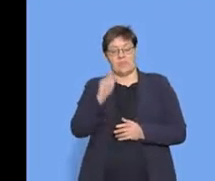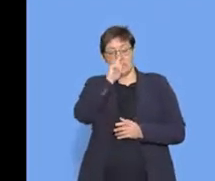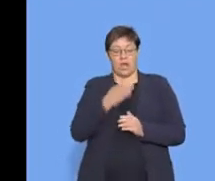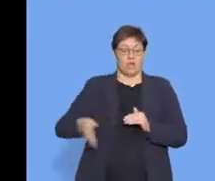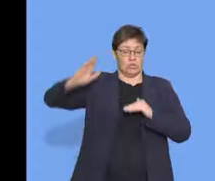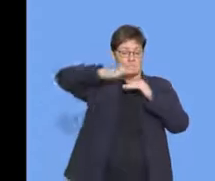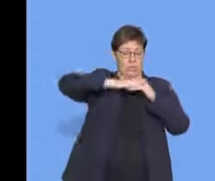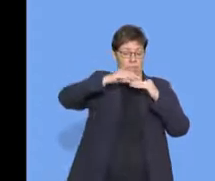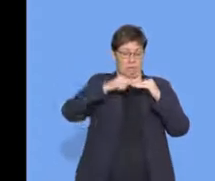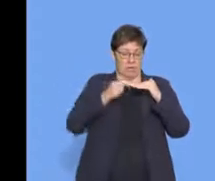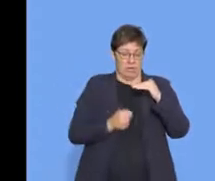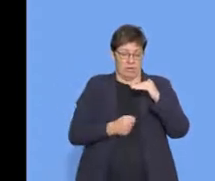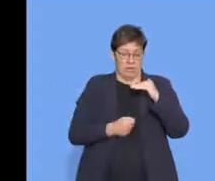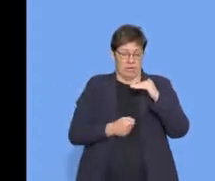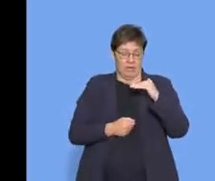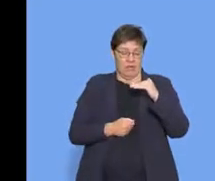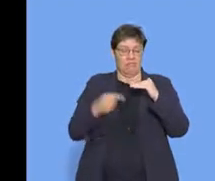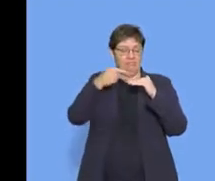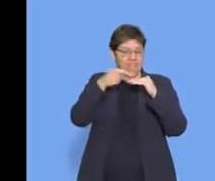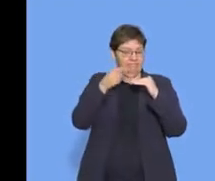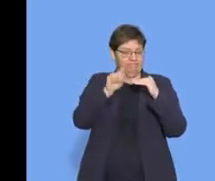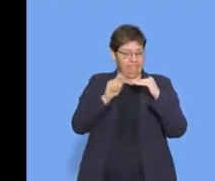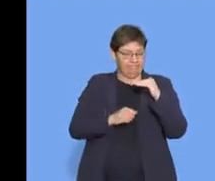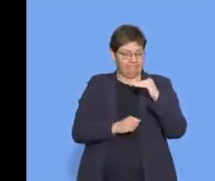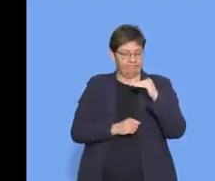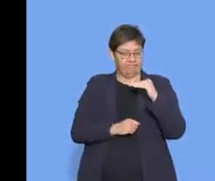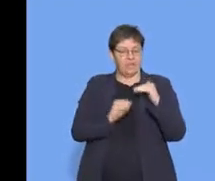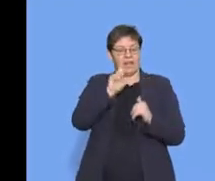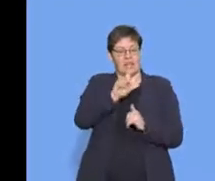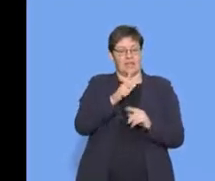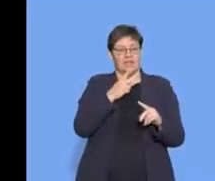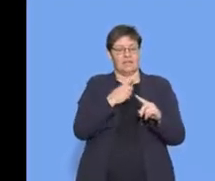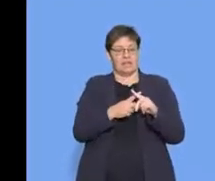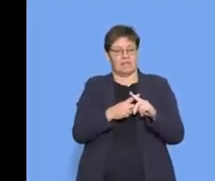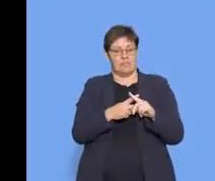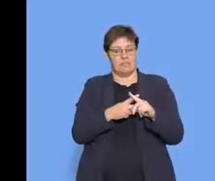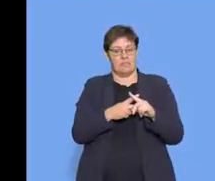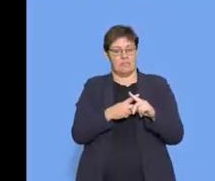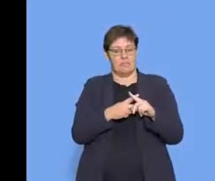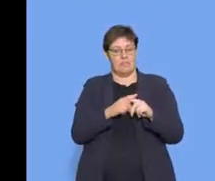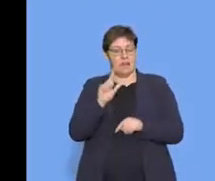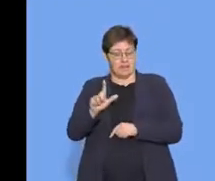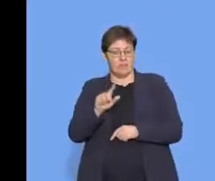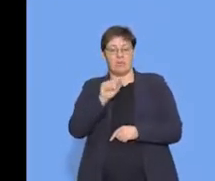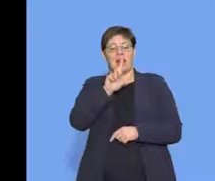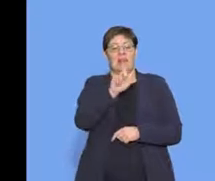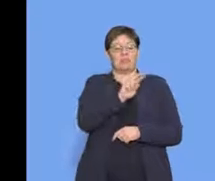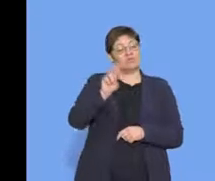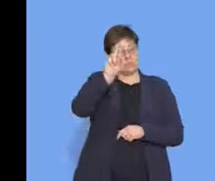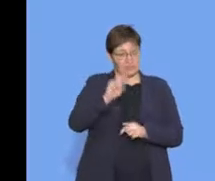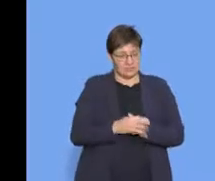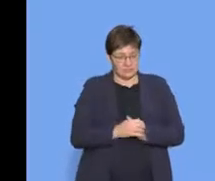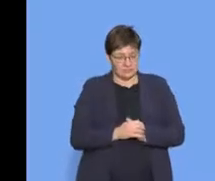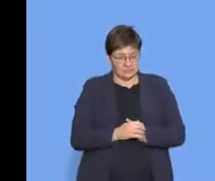at the top square, we know that the area would be length squared, because area is length